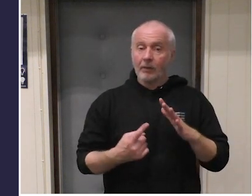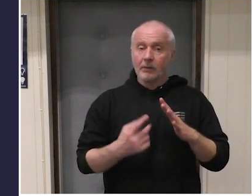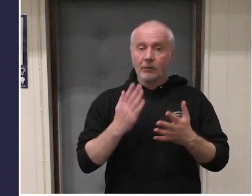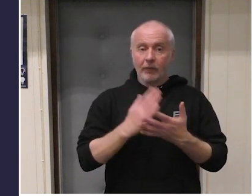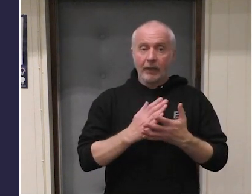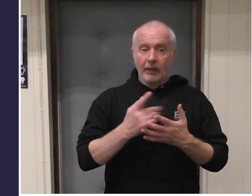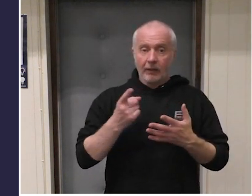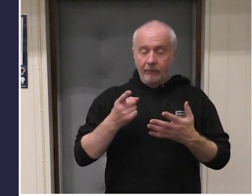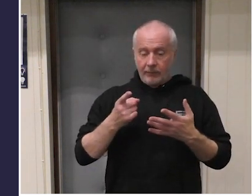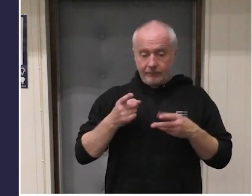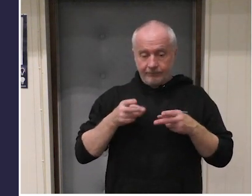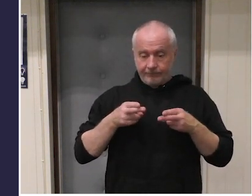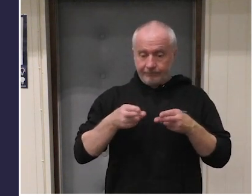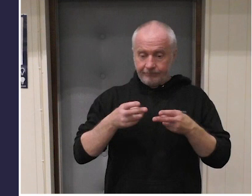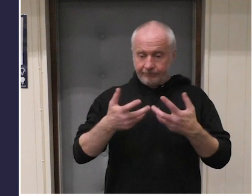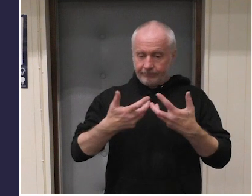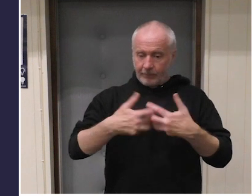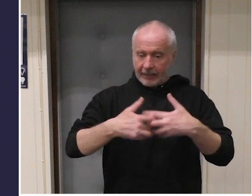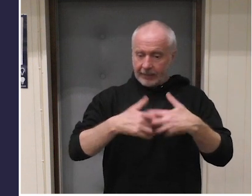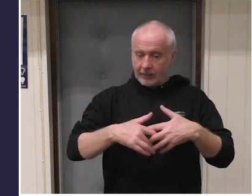statistical mechanics.